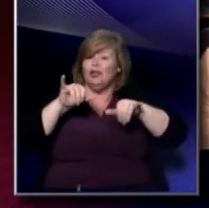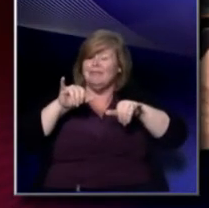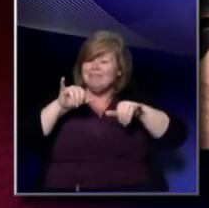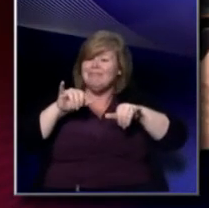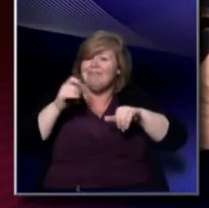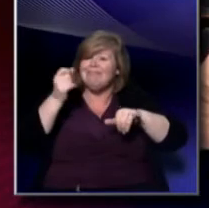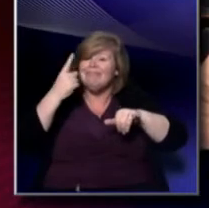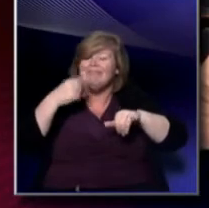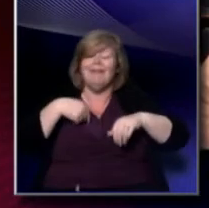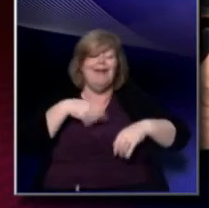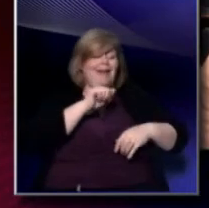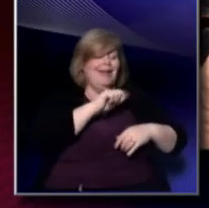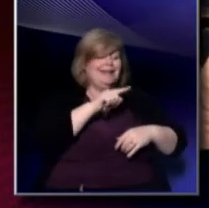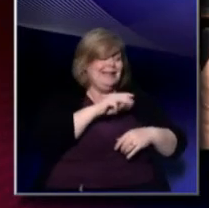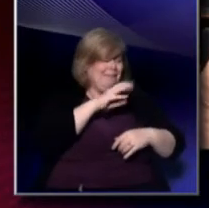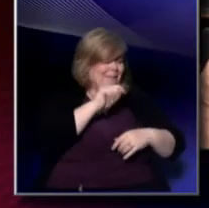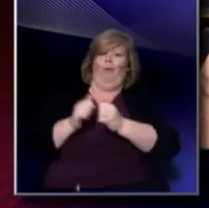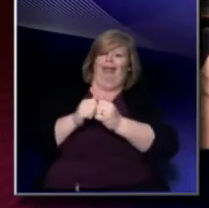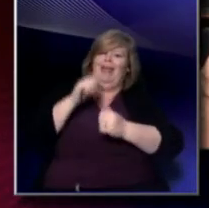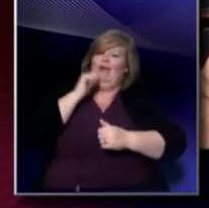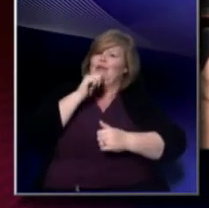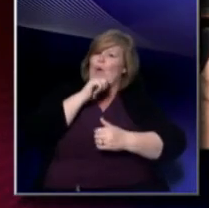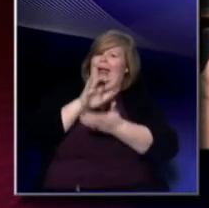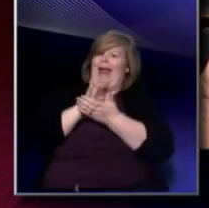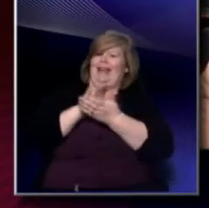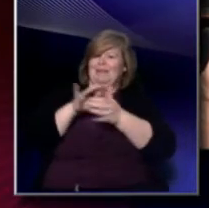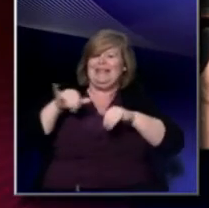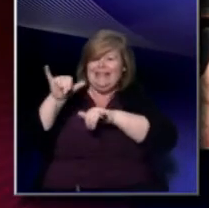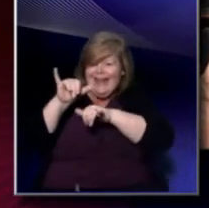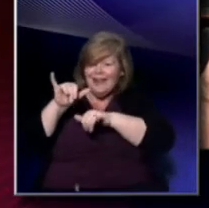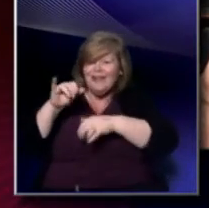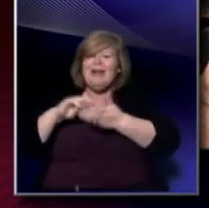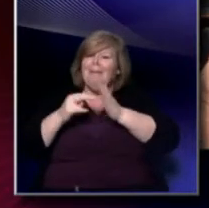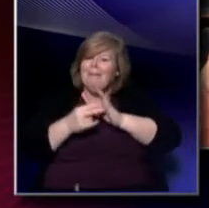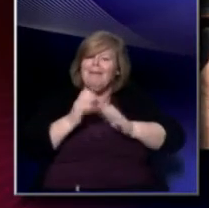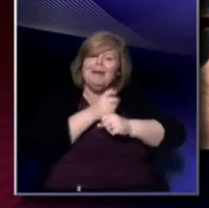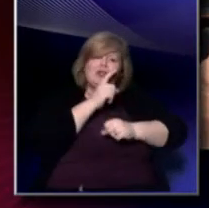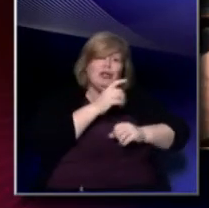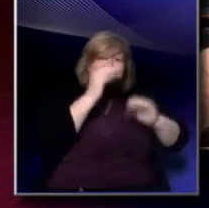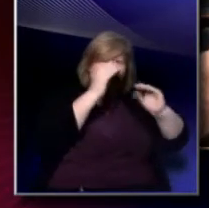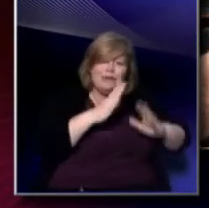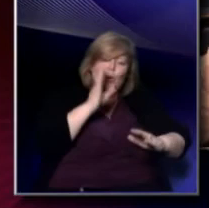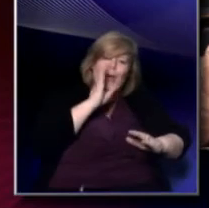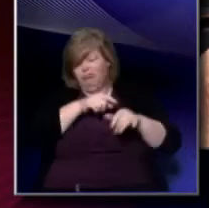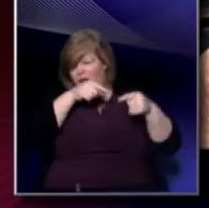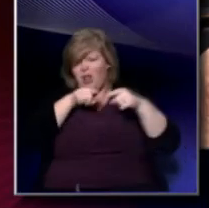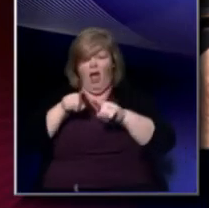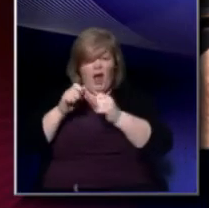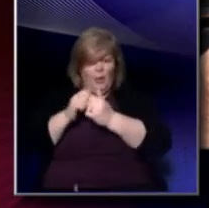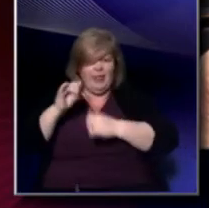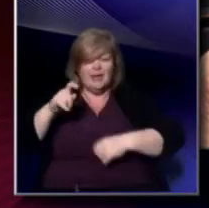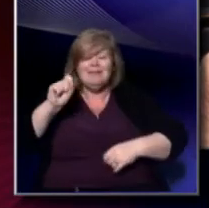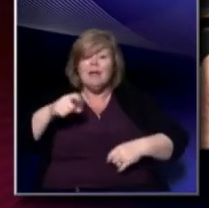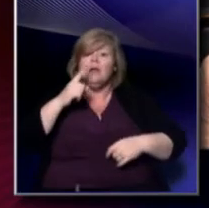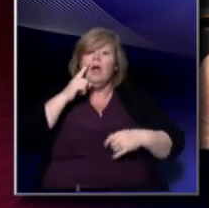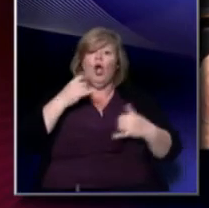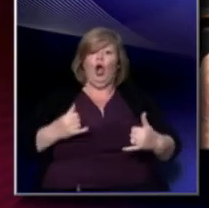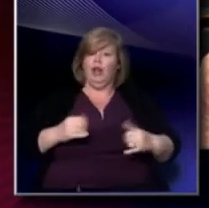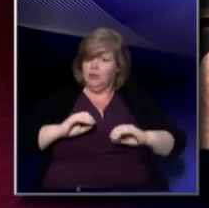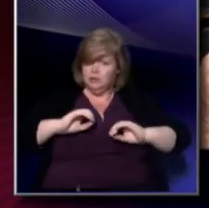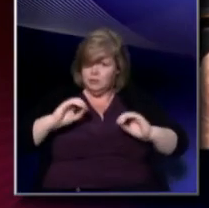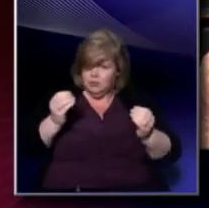when it comes to the AZ Merit. So when we're looking at that, our teachers are teaching the content that eventually is going to be tested that in place. So it's really